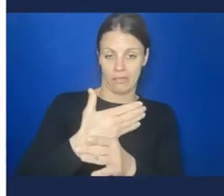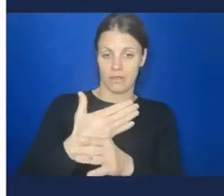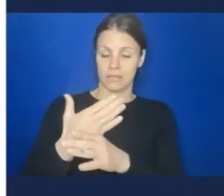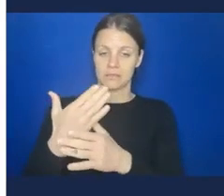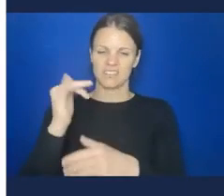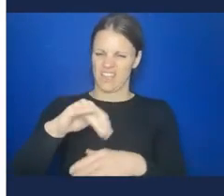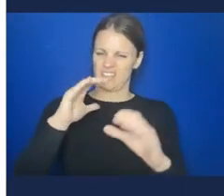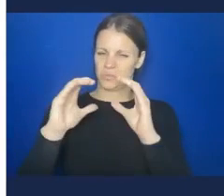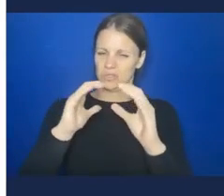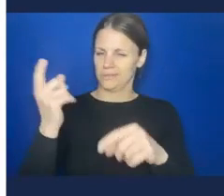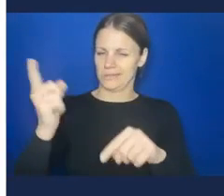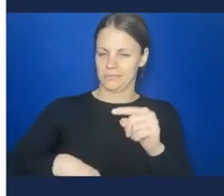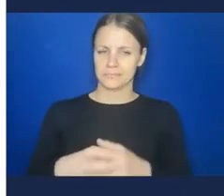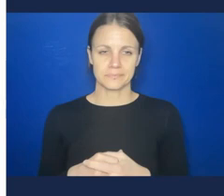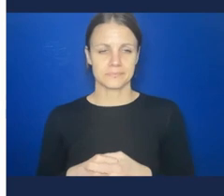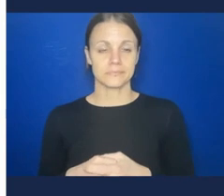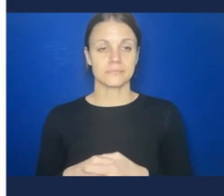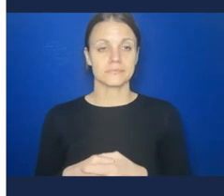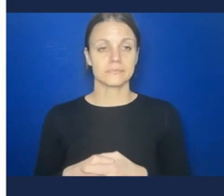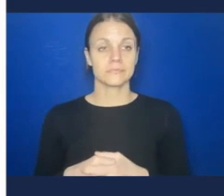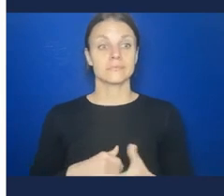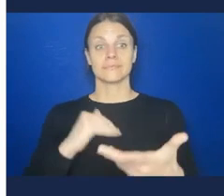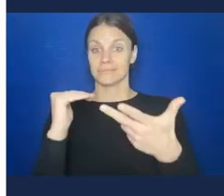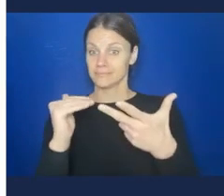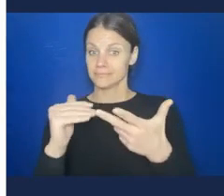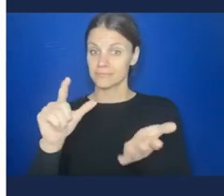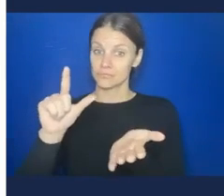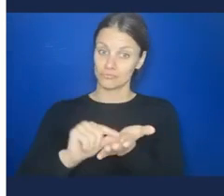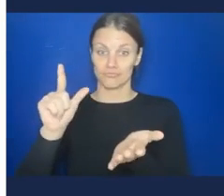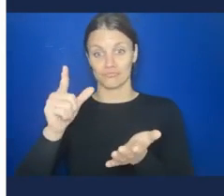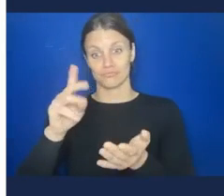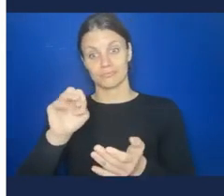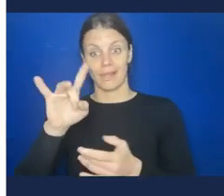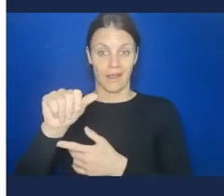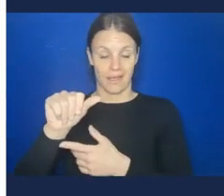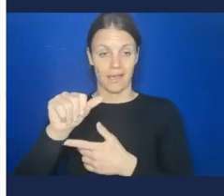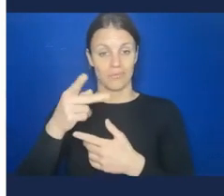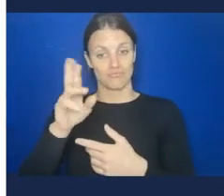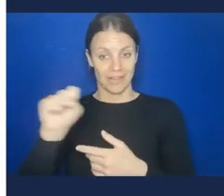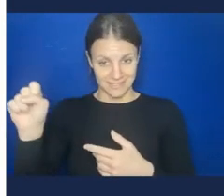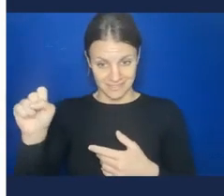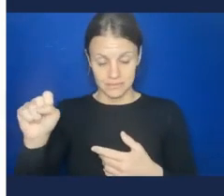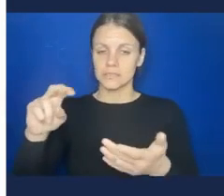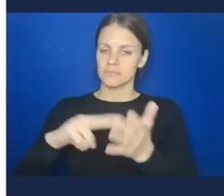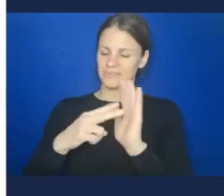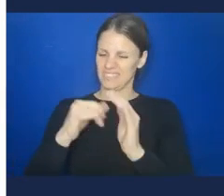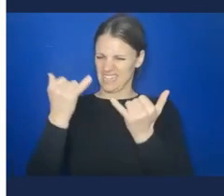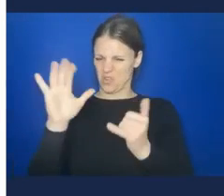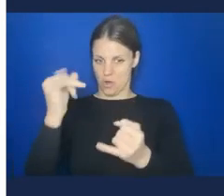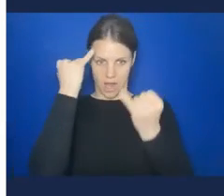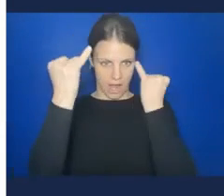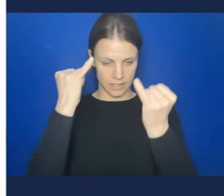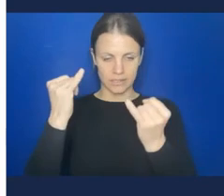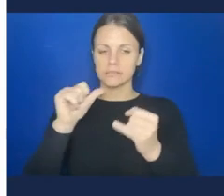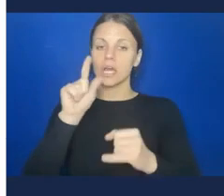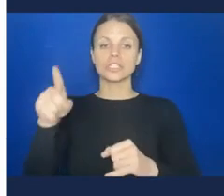either. Or of the press. So now we're talking about disseminating your ideas, not just for people